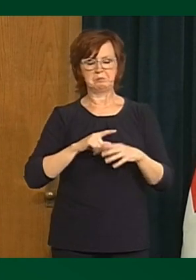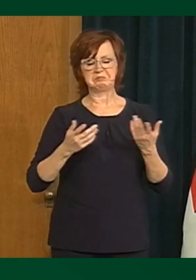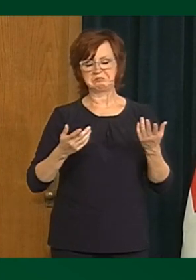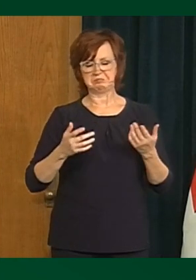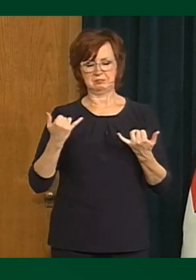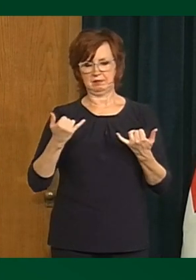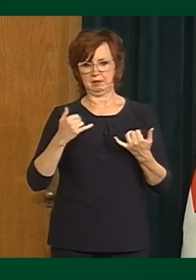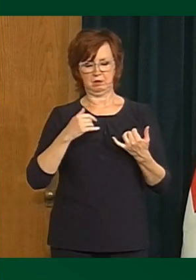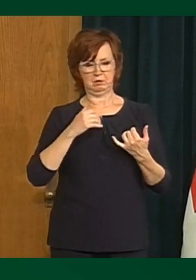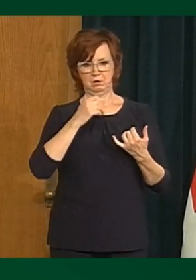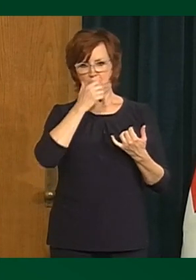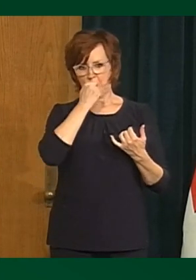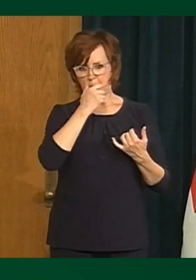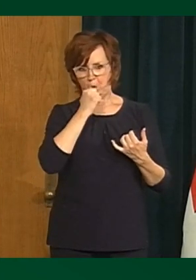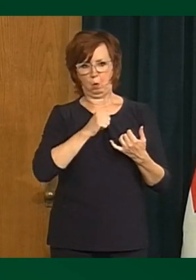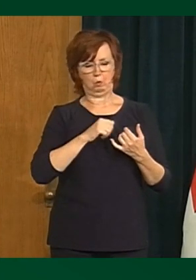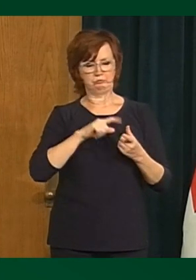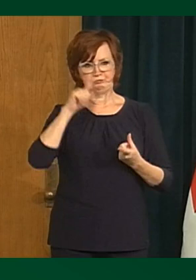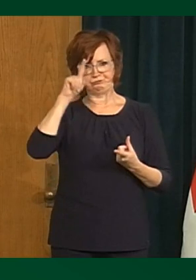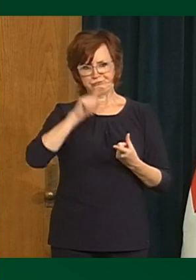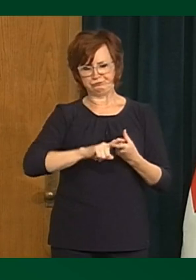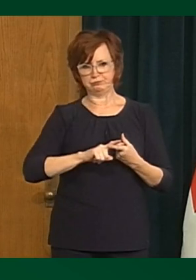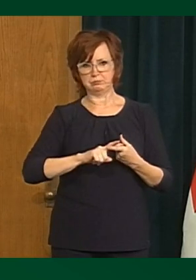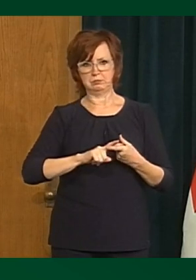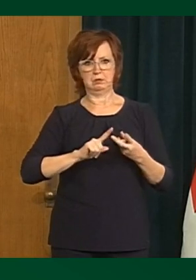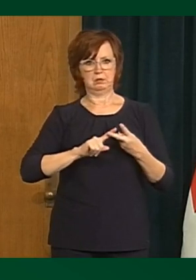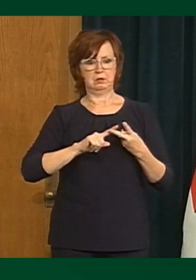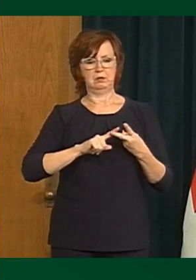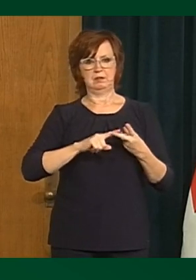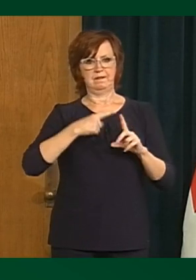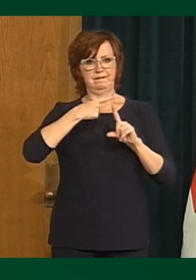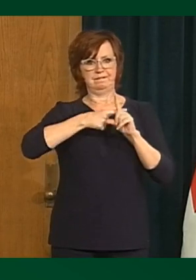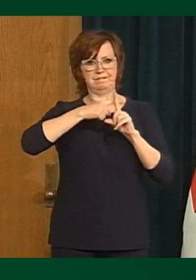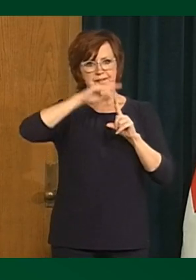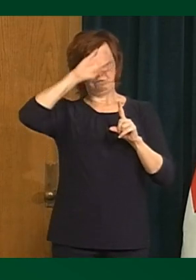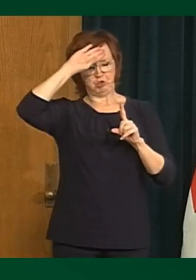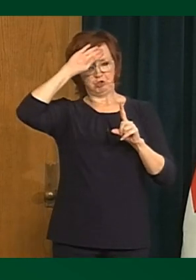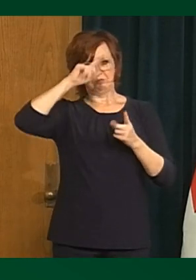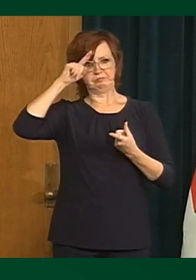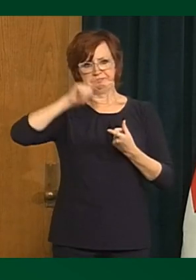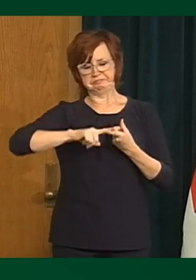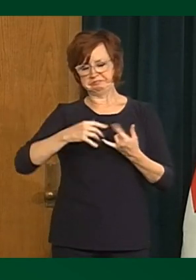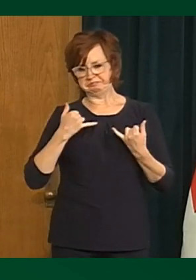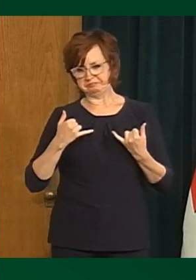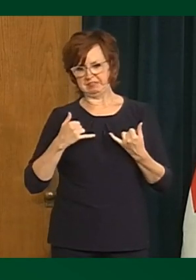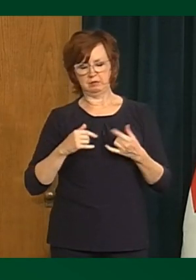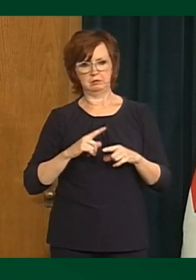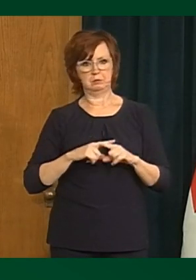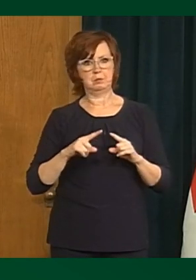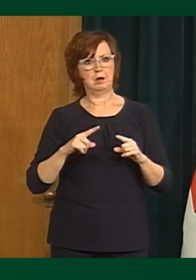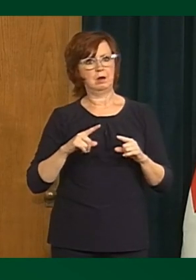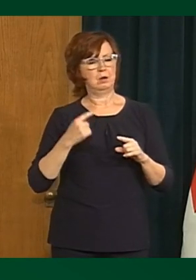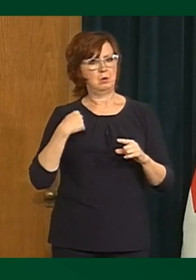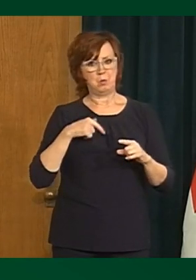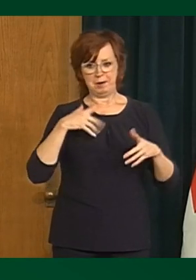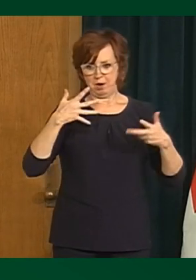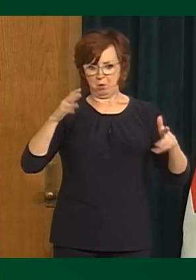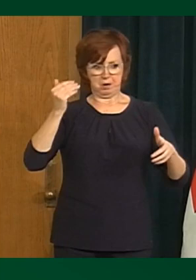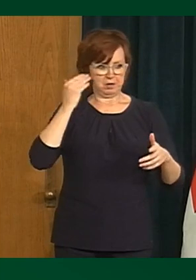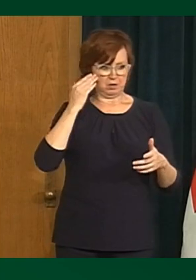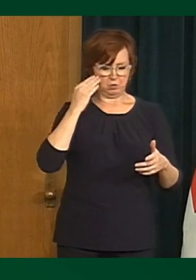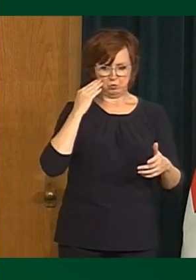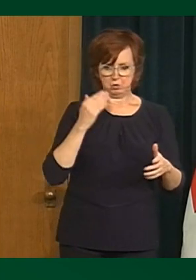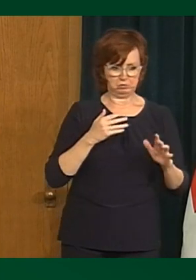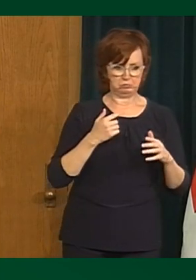cough, and you may be fine or after a few days, but testing informs you in terms of do you need to just stay home a